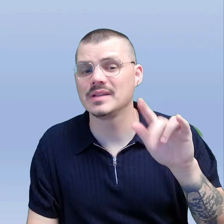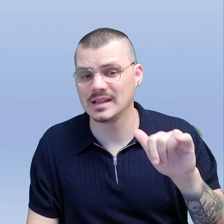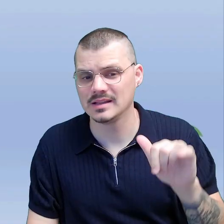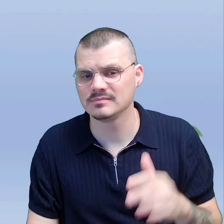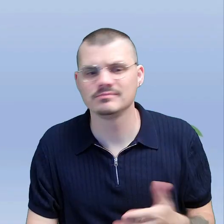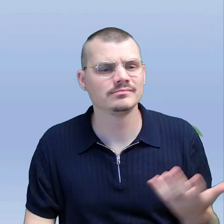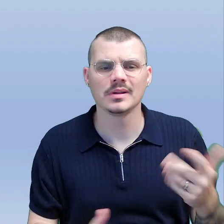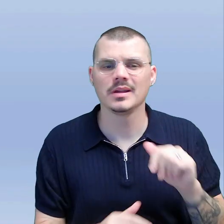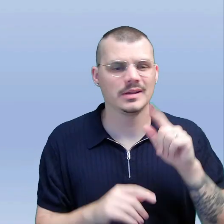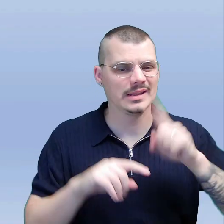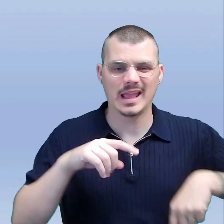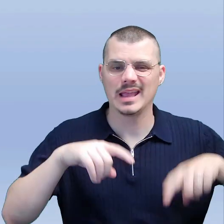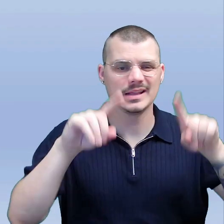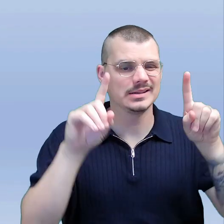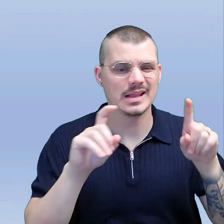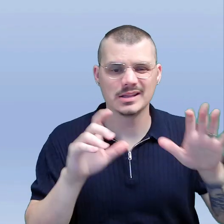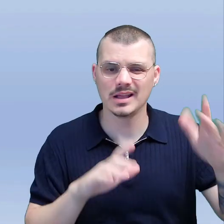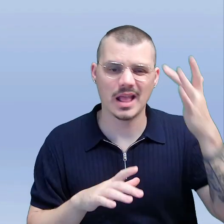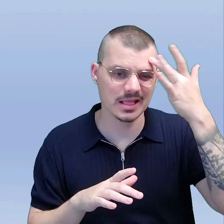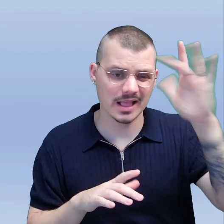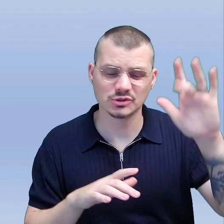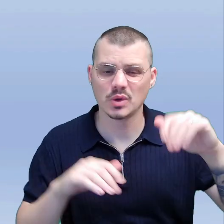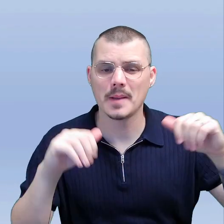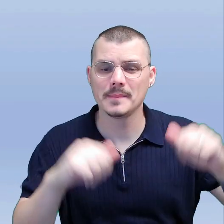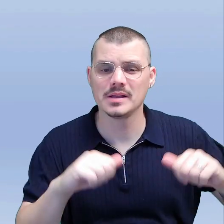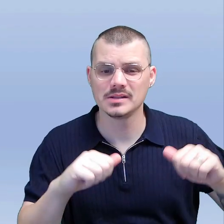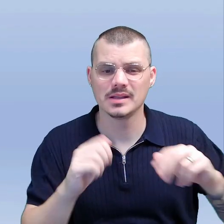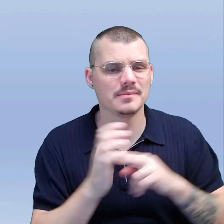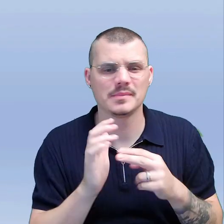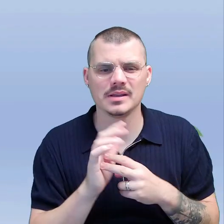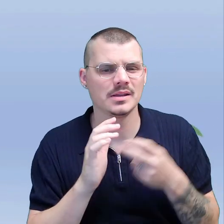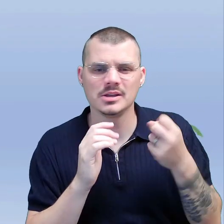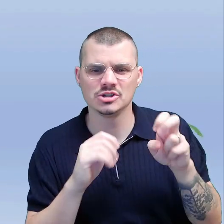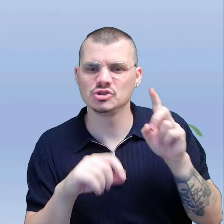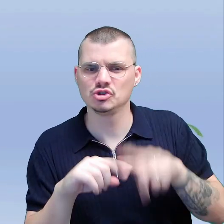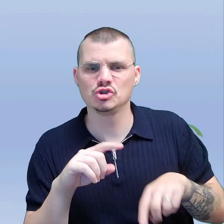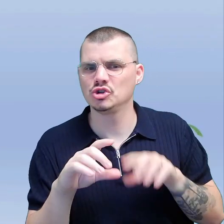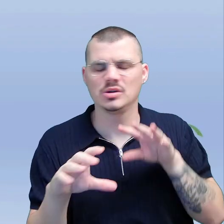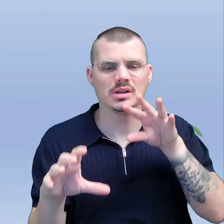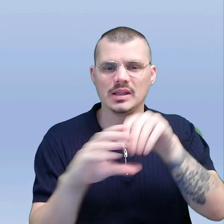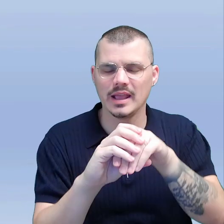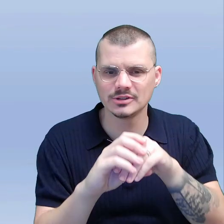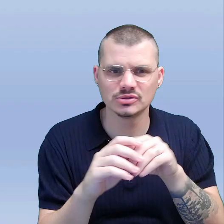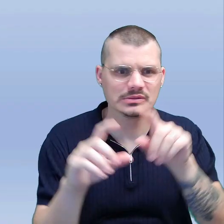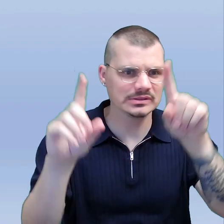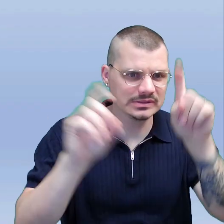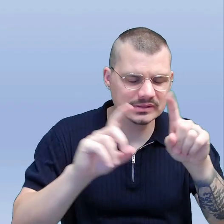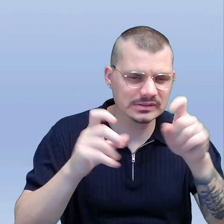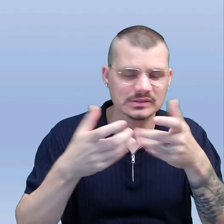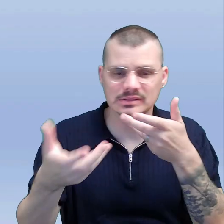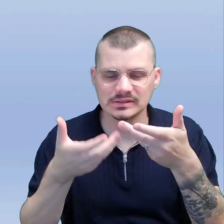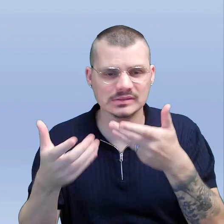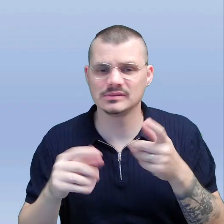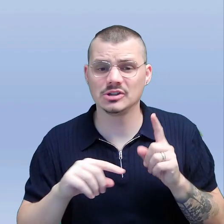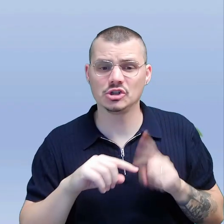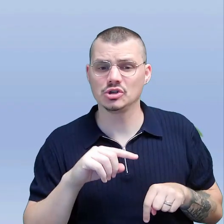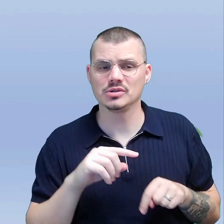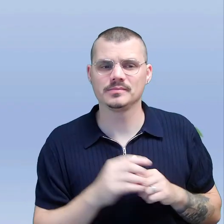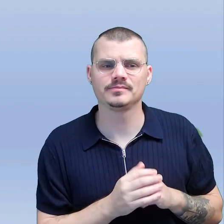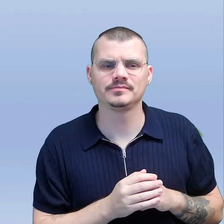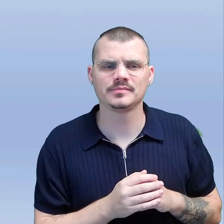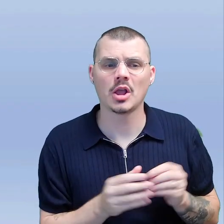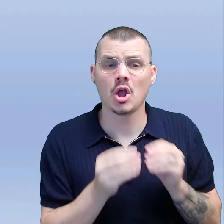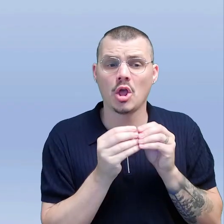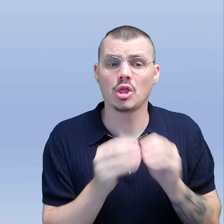untestable intellectual ability. That is, she couldn't even engage with the testing, loss